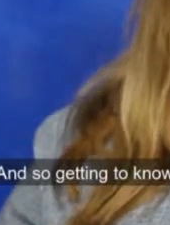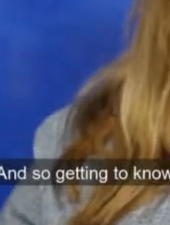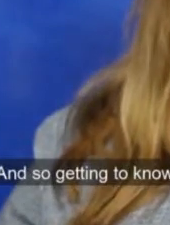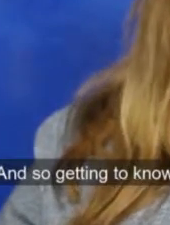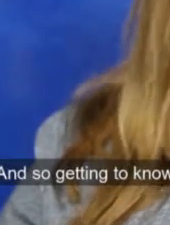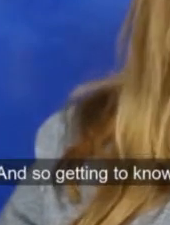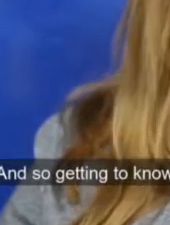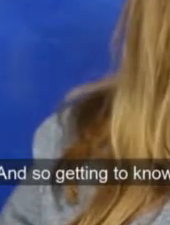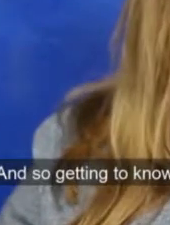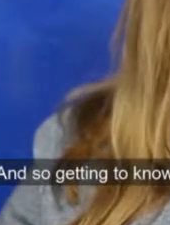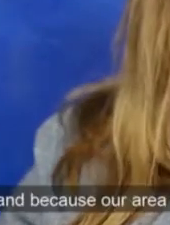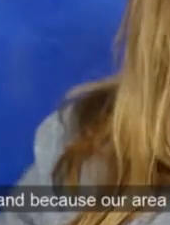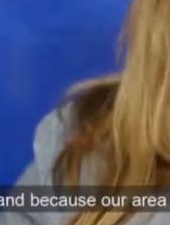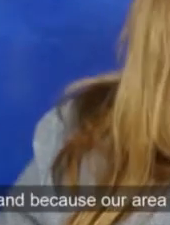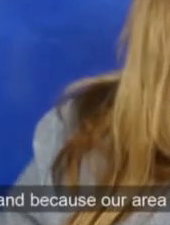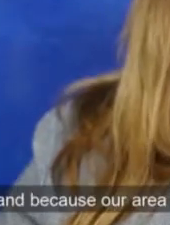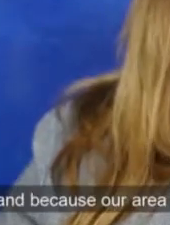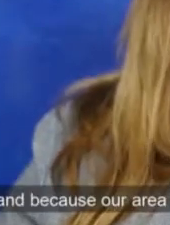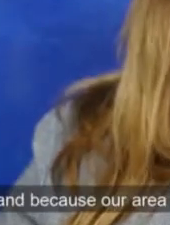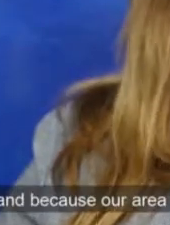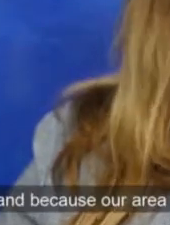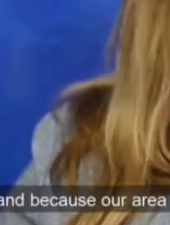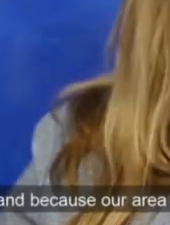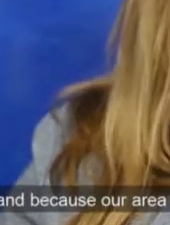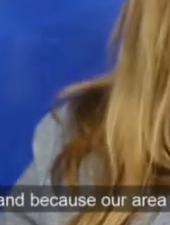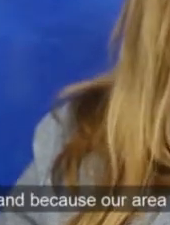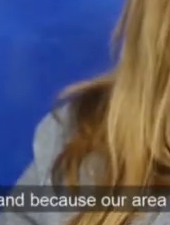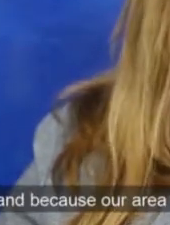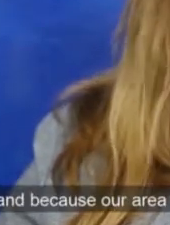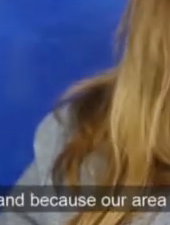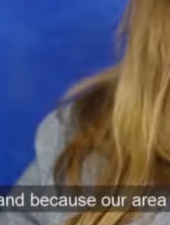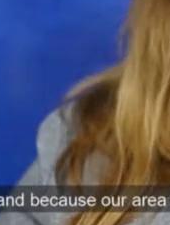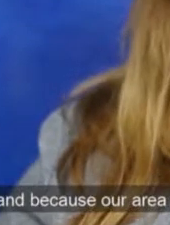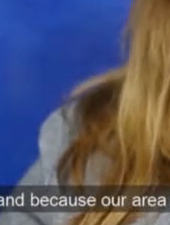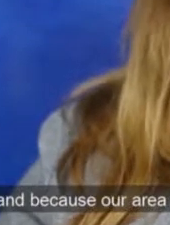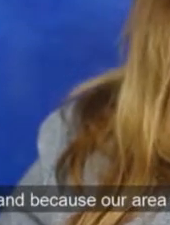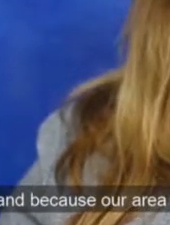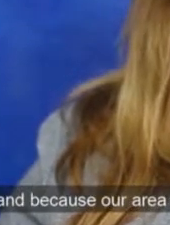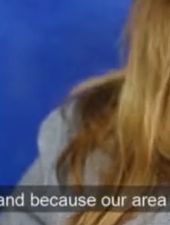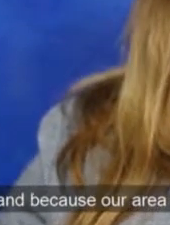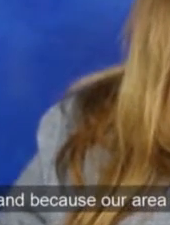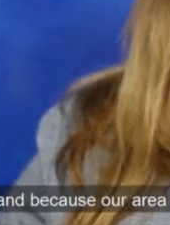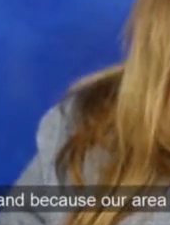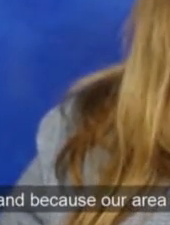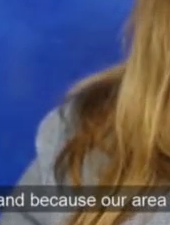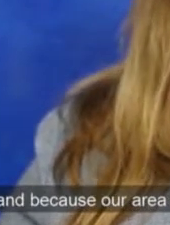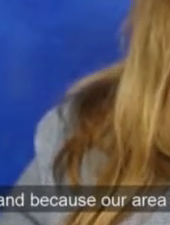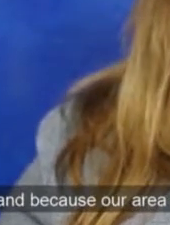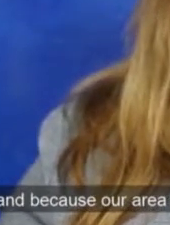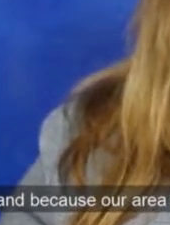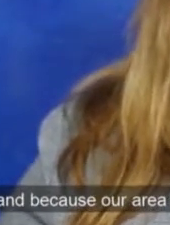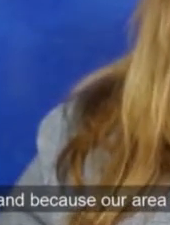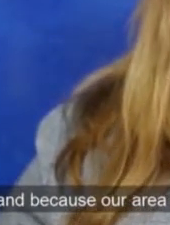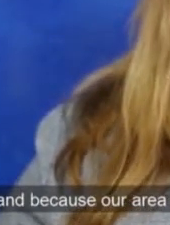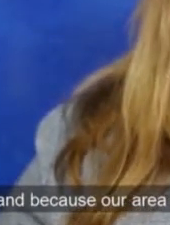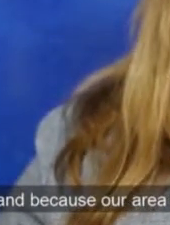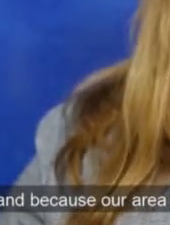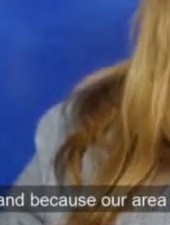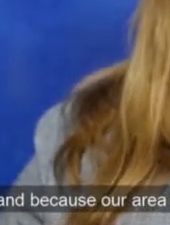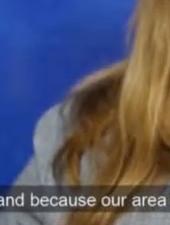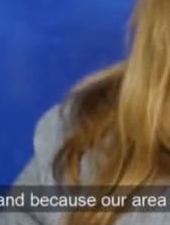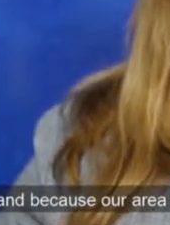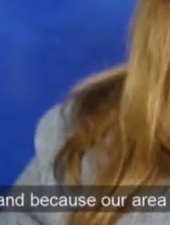get to stay with the kids for so long, and because our area spans such a wide geographic